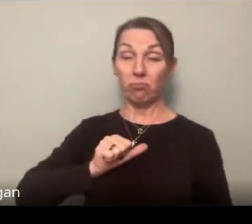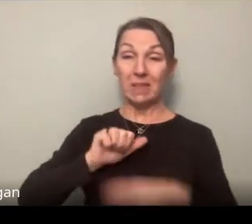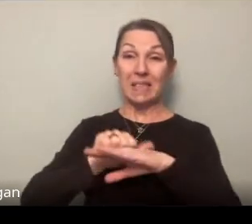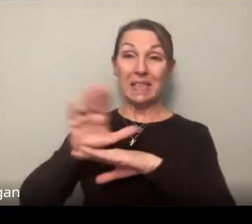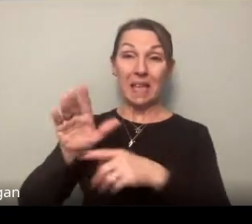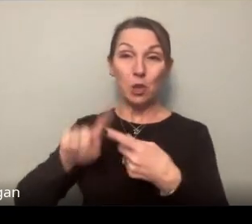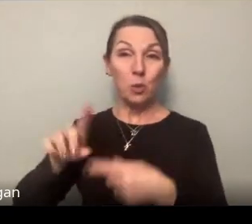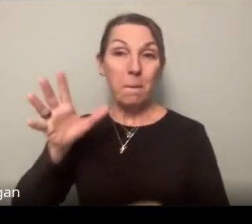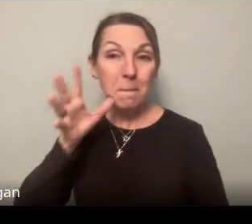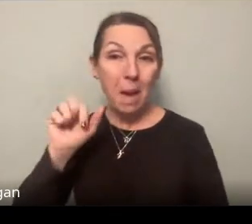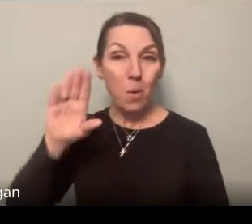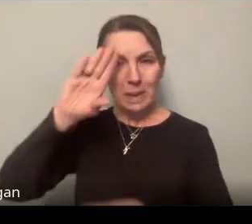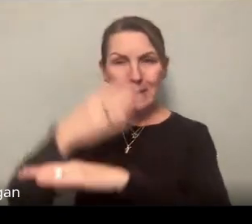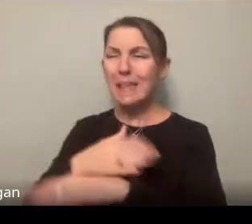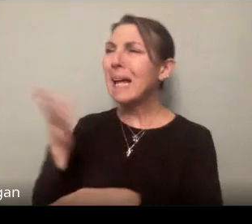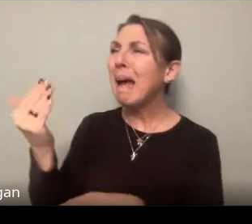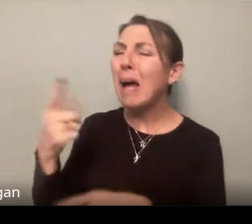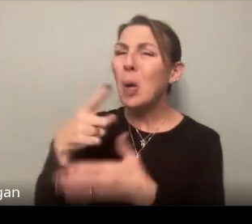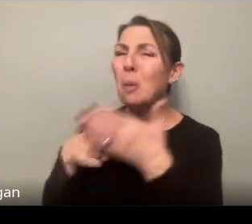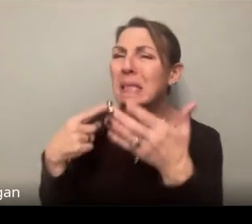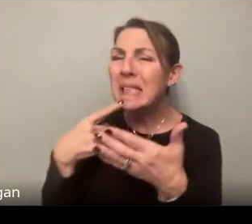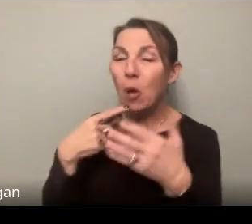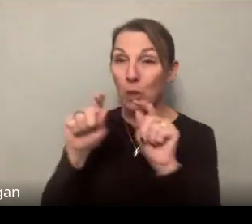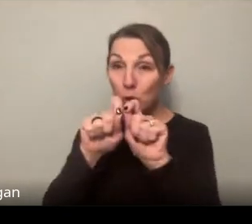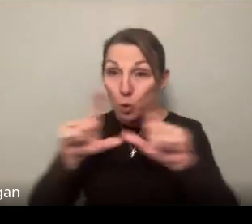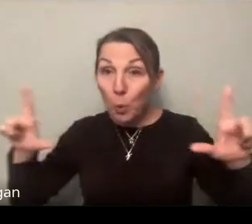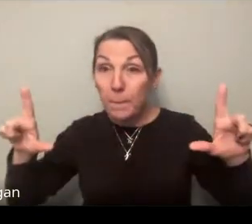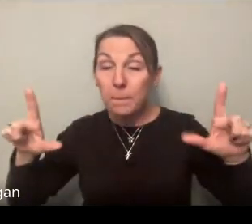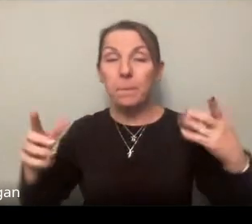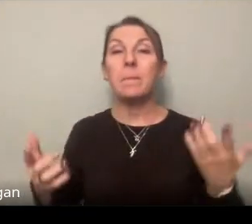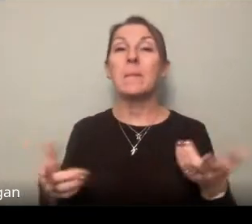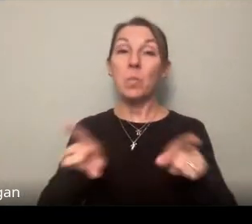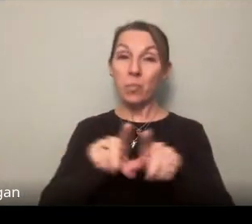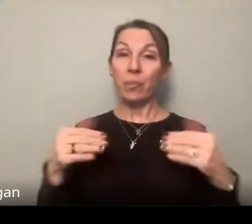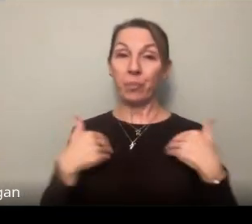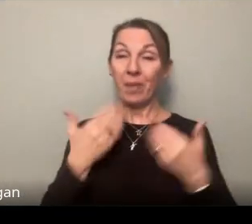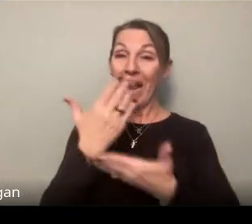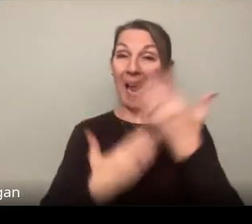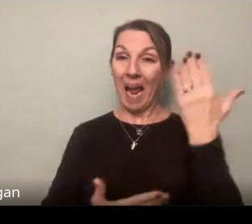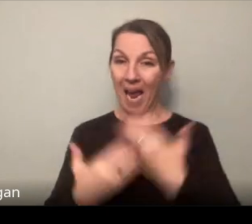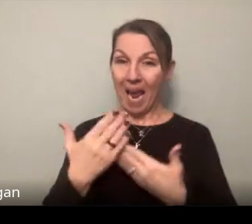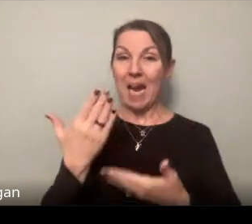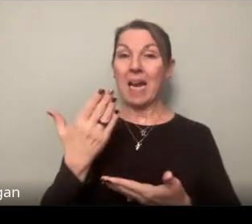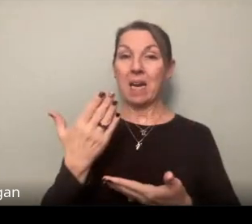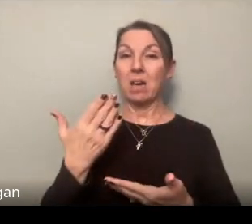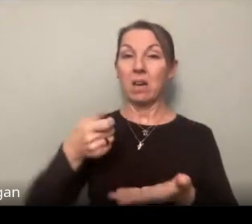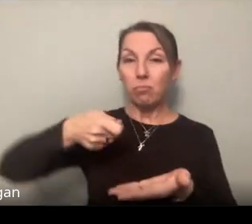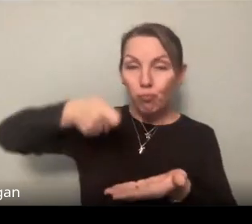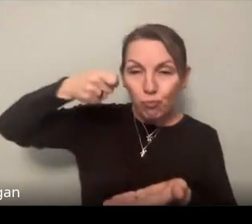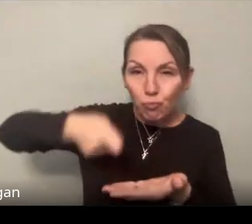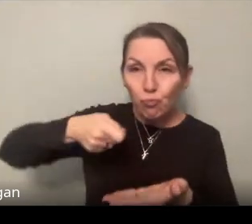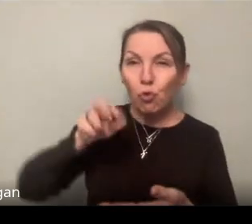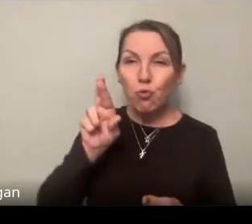mom or my son. I'm like, what does this say? Or I would like zoom in. And then I also have a handheld Ruby magnifier that I use